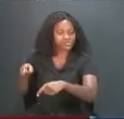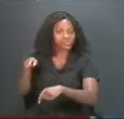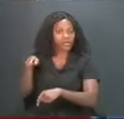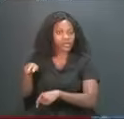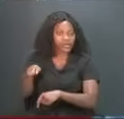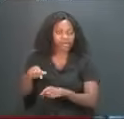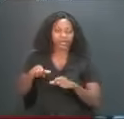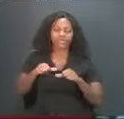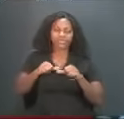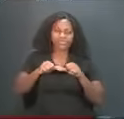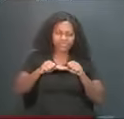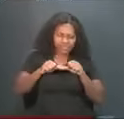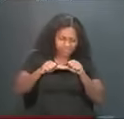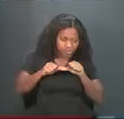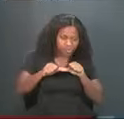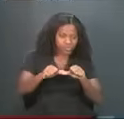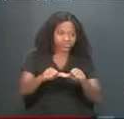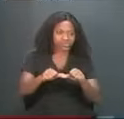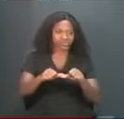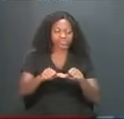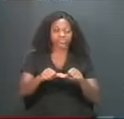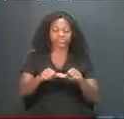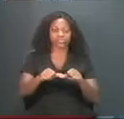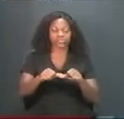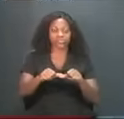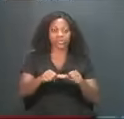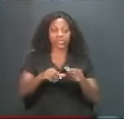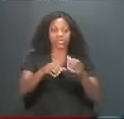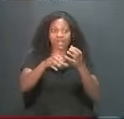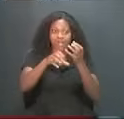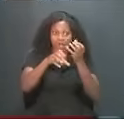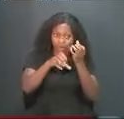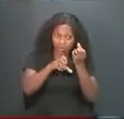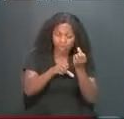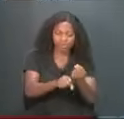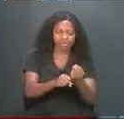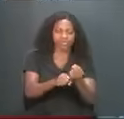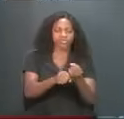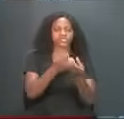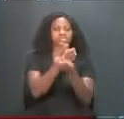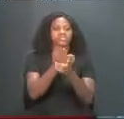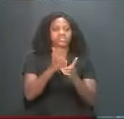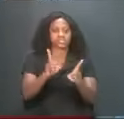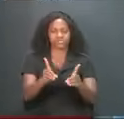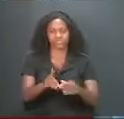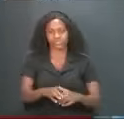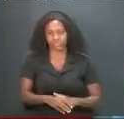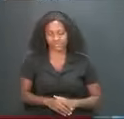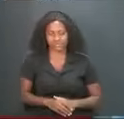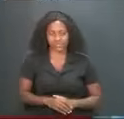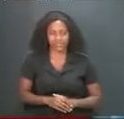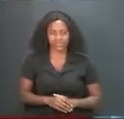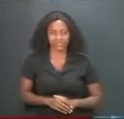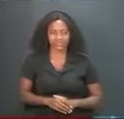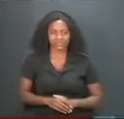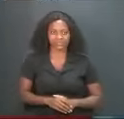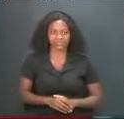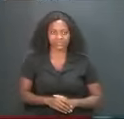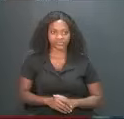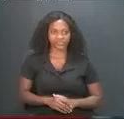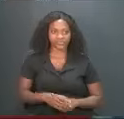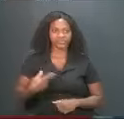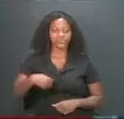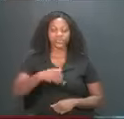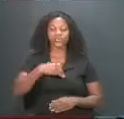will continue to uphold the tenets of democracy. Mr. Speaker, we have the